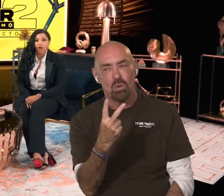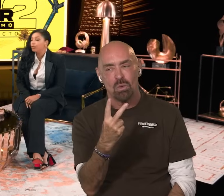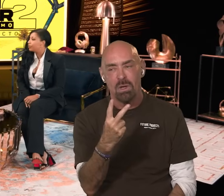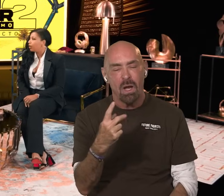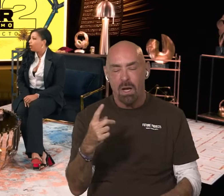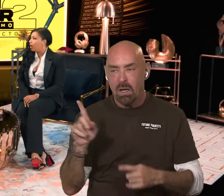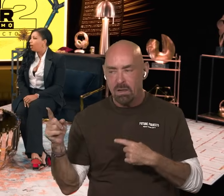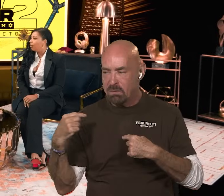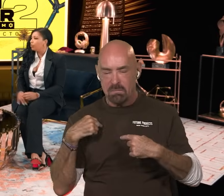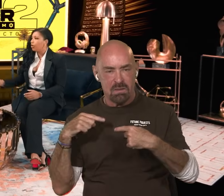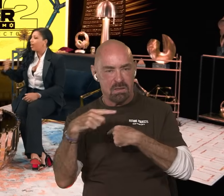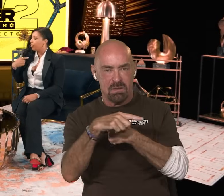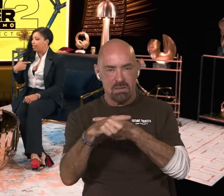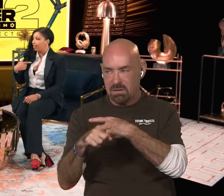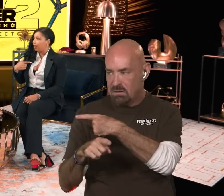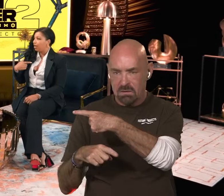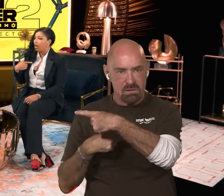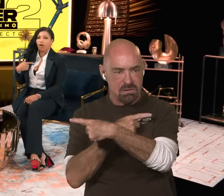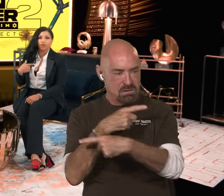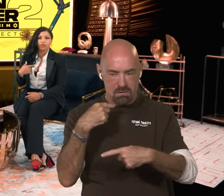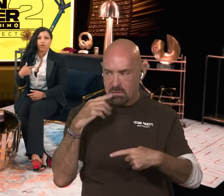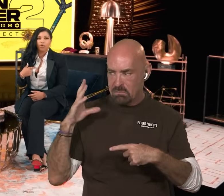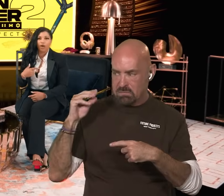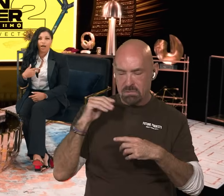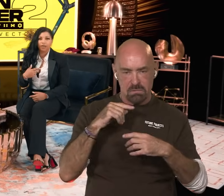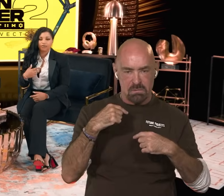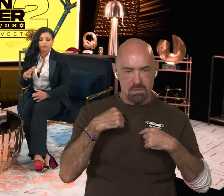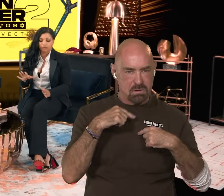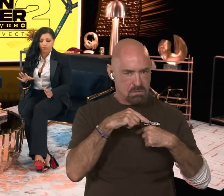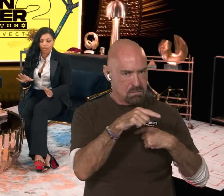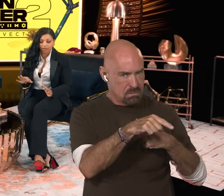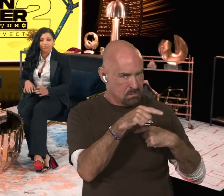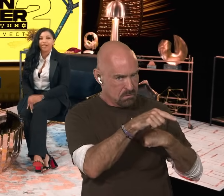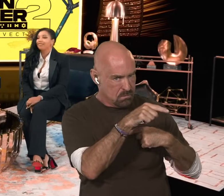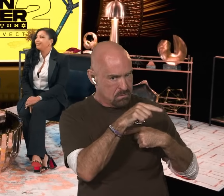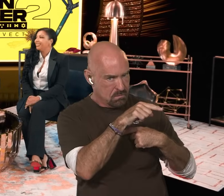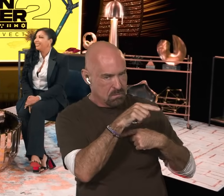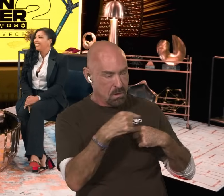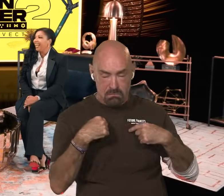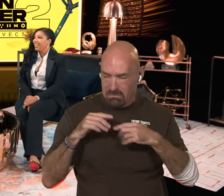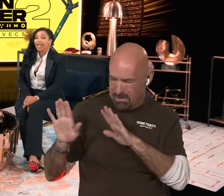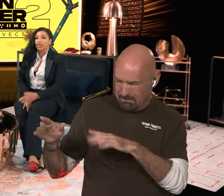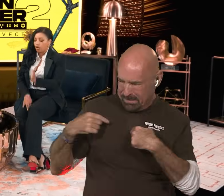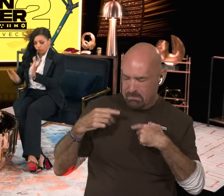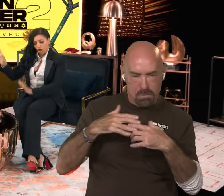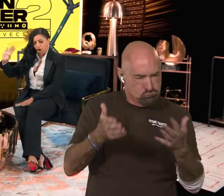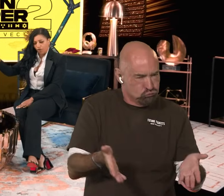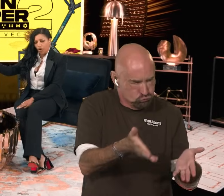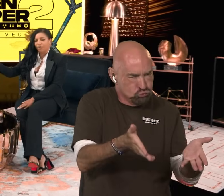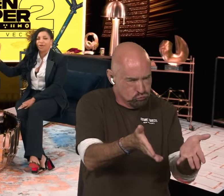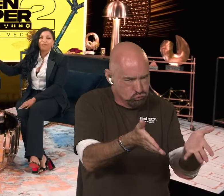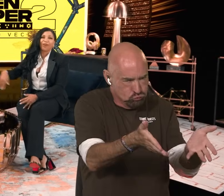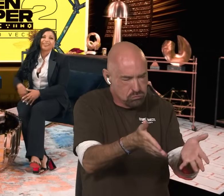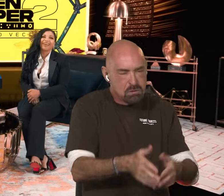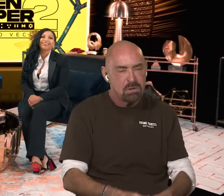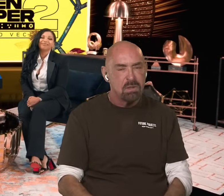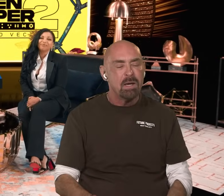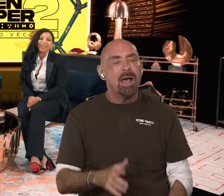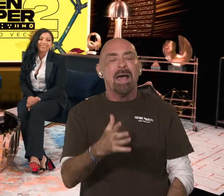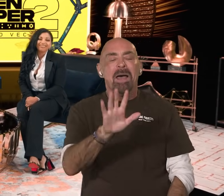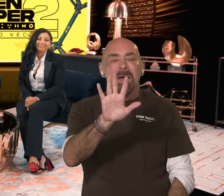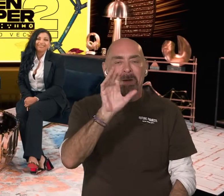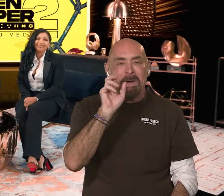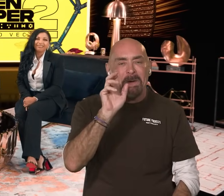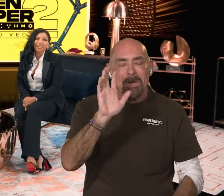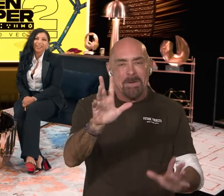Wait, I'm sorry. I thought I was no, gonna... I thought it... It's me, right? No. Well, look. Okay. If you don't mind, Yeah, a little mix-up, but go for it, yeah. Great.